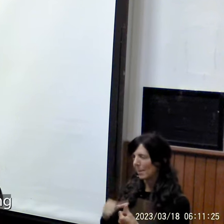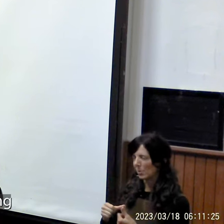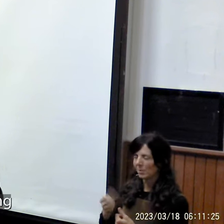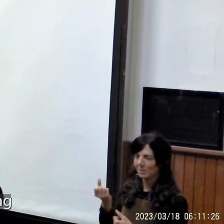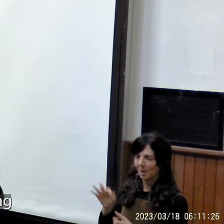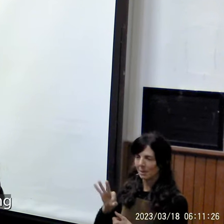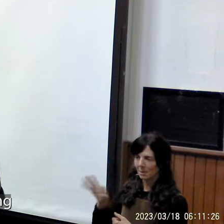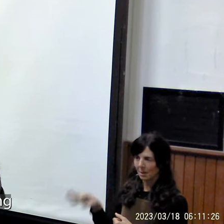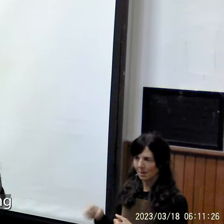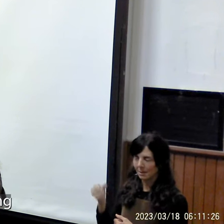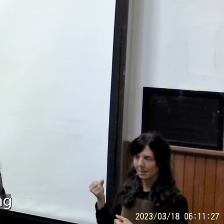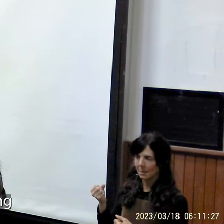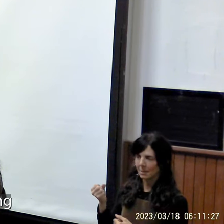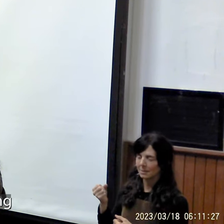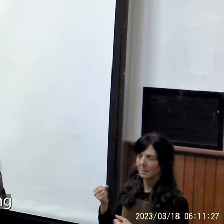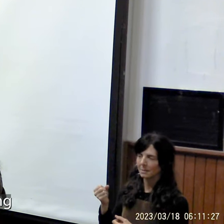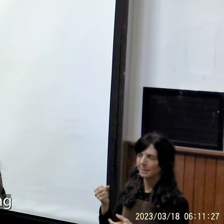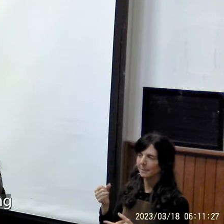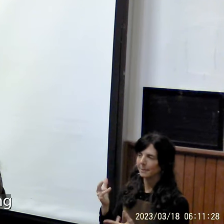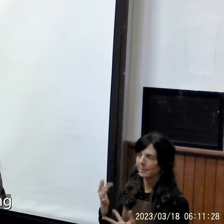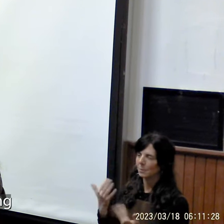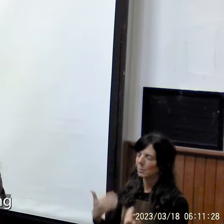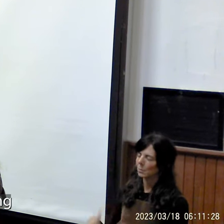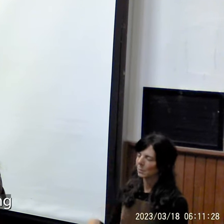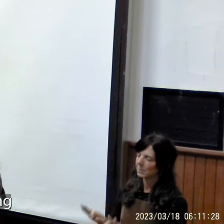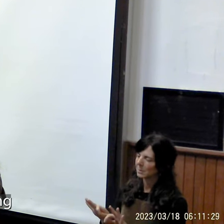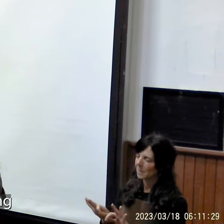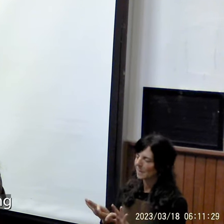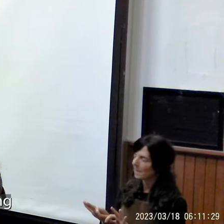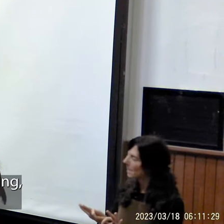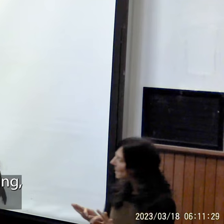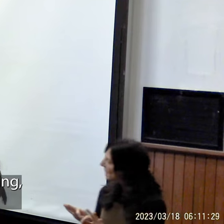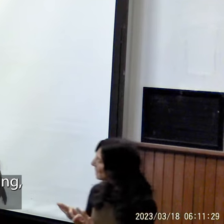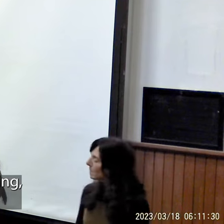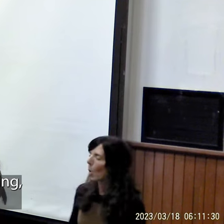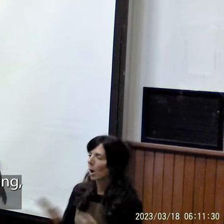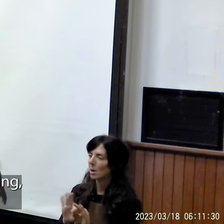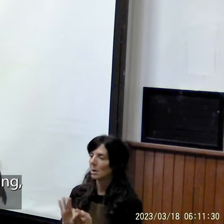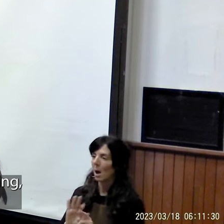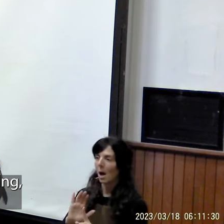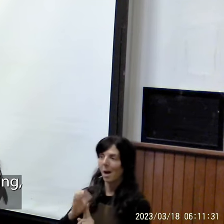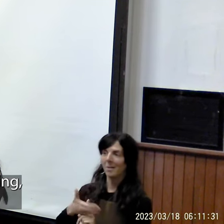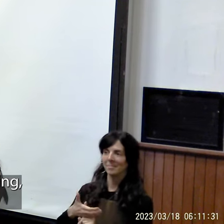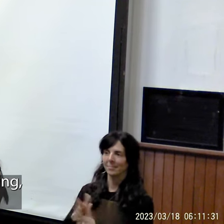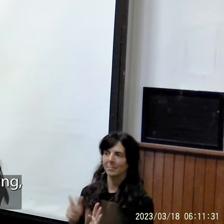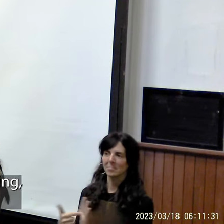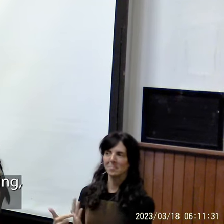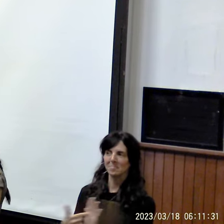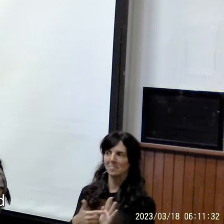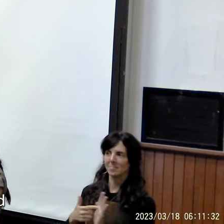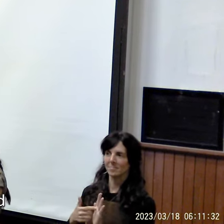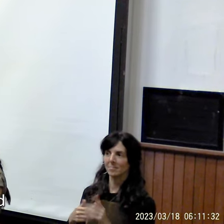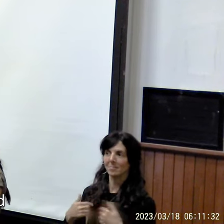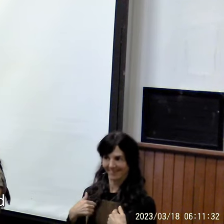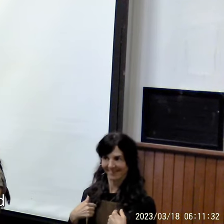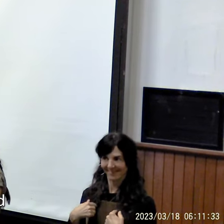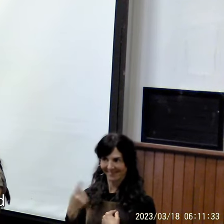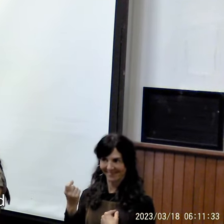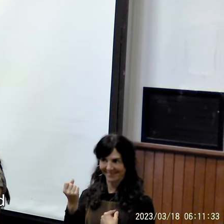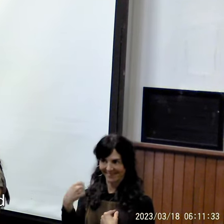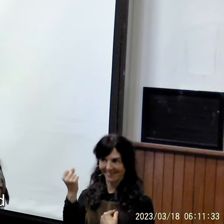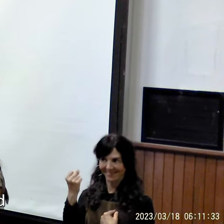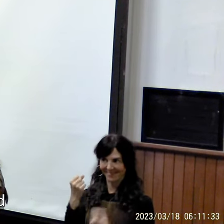you know, it was so important to be passing, yeah? The whole thing about passing, if you pass, if you could